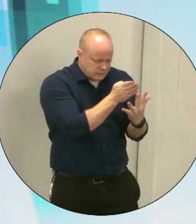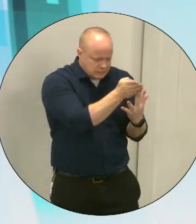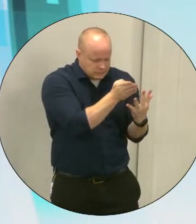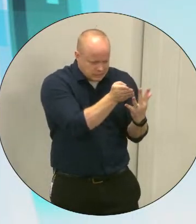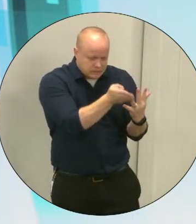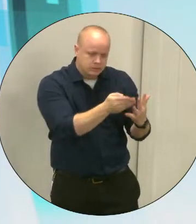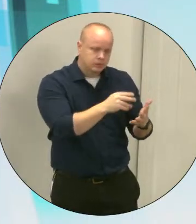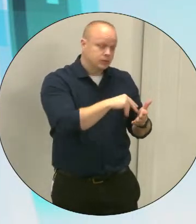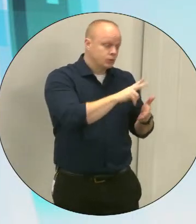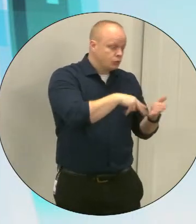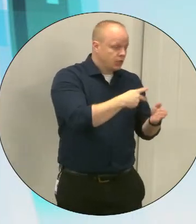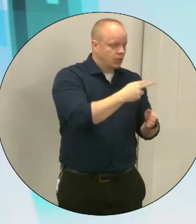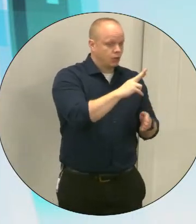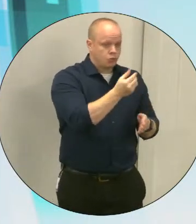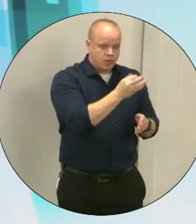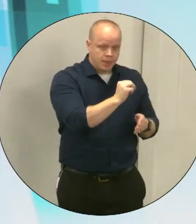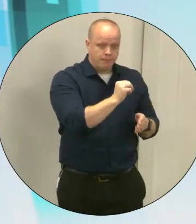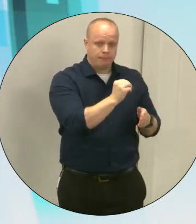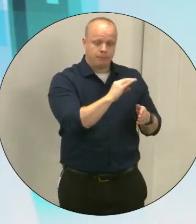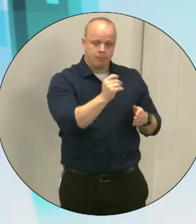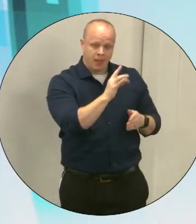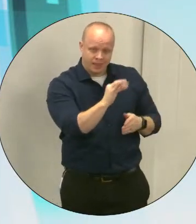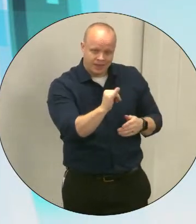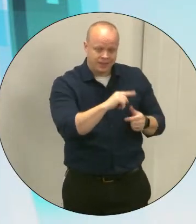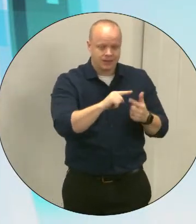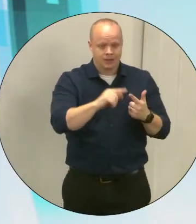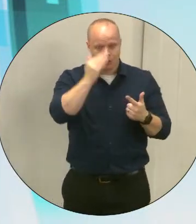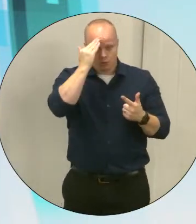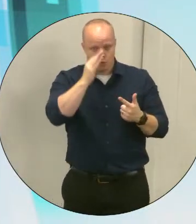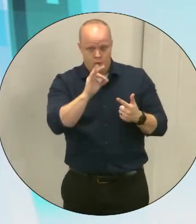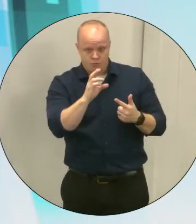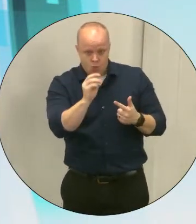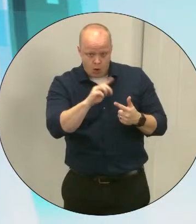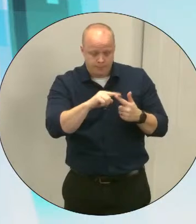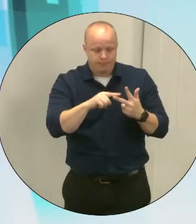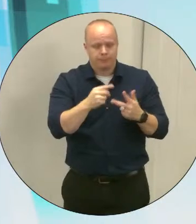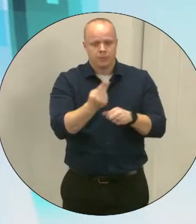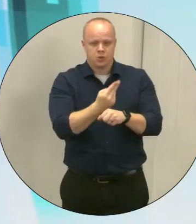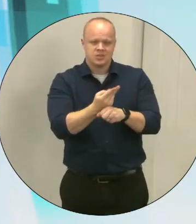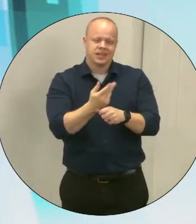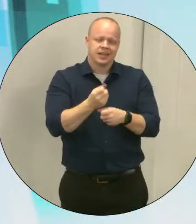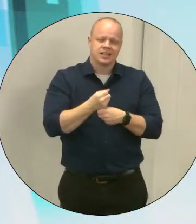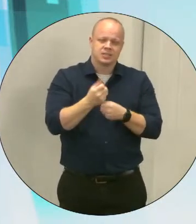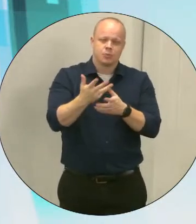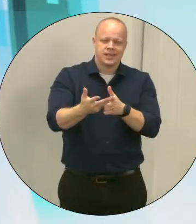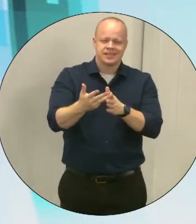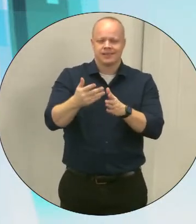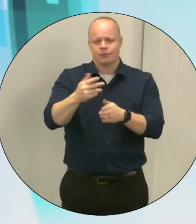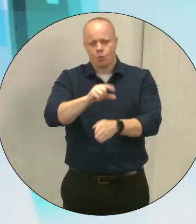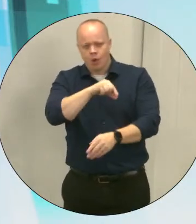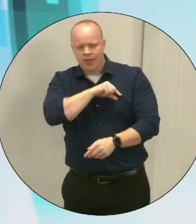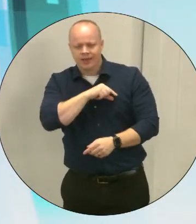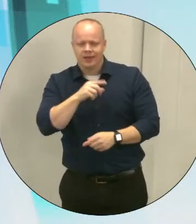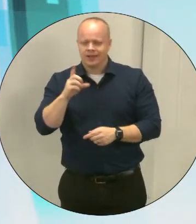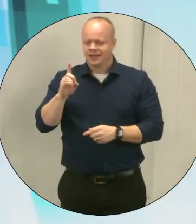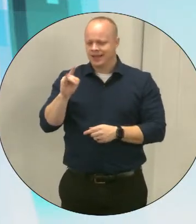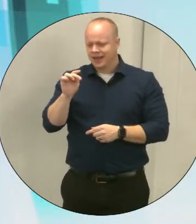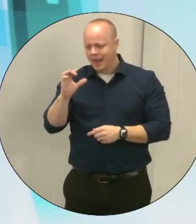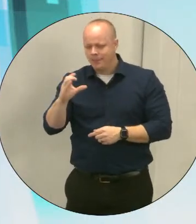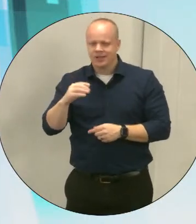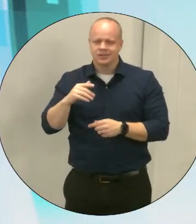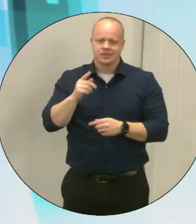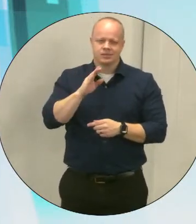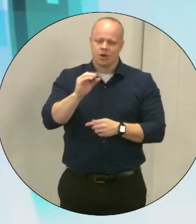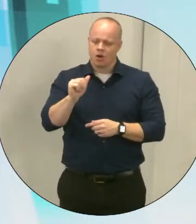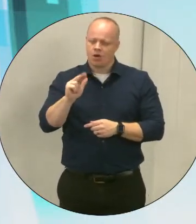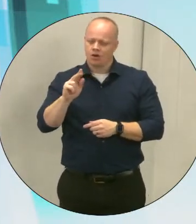as reading rhythm and melody, knowing form, using expressive qualities, dynamics, articulation, composition, and